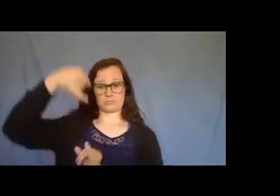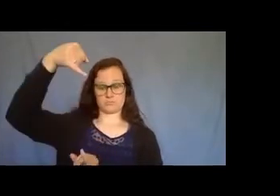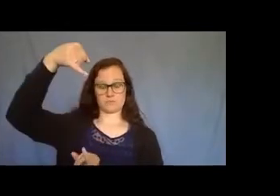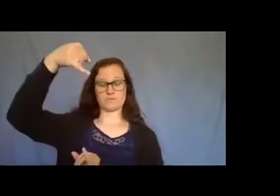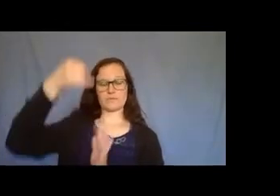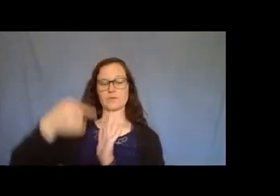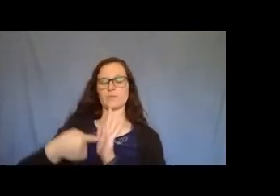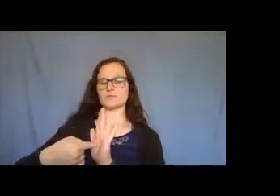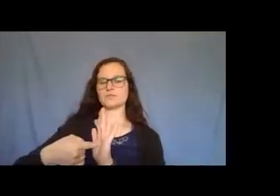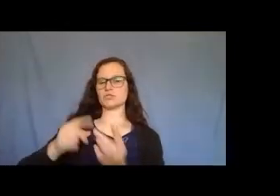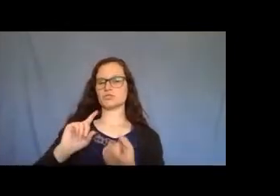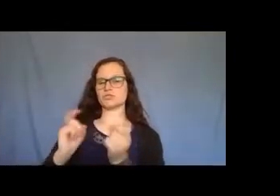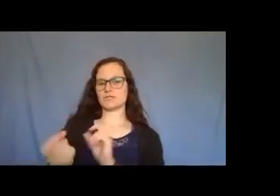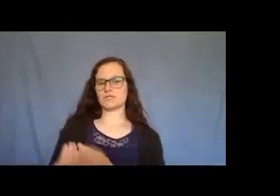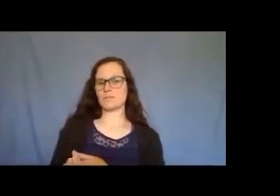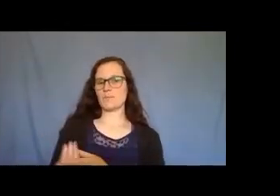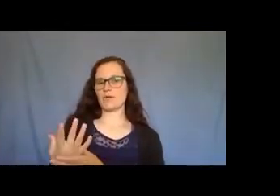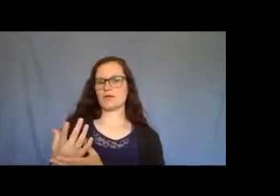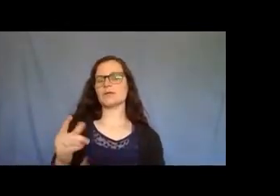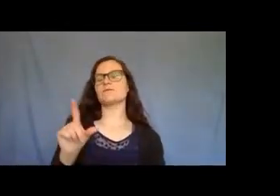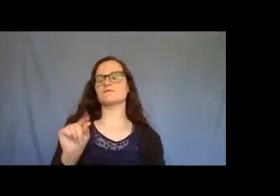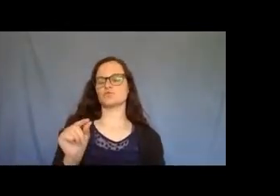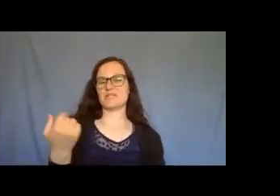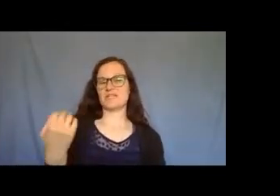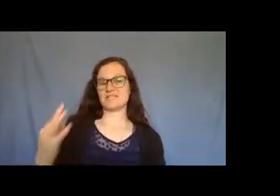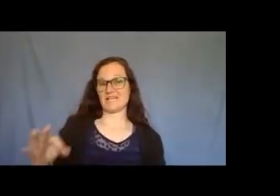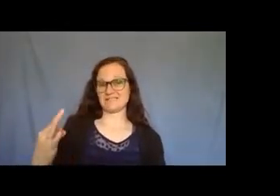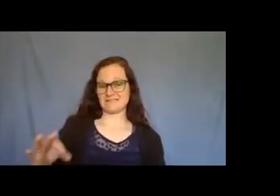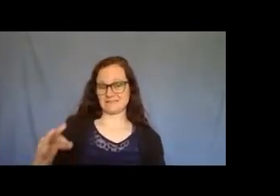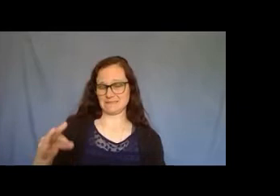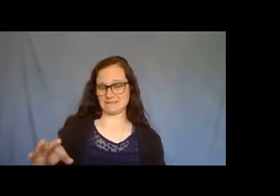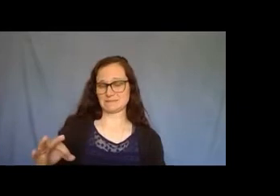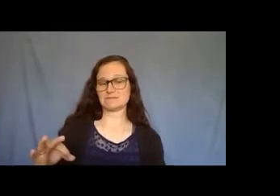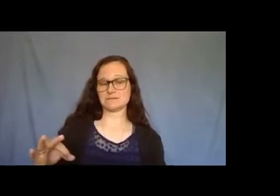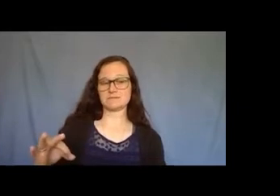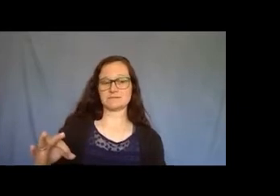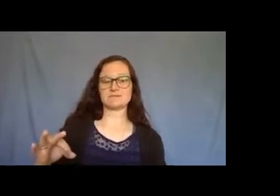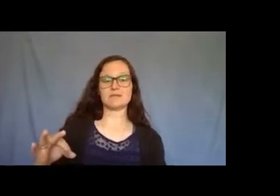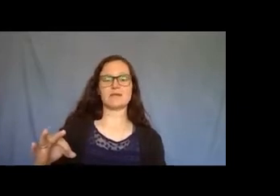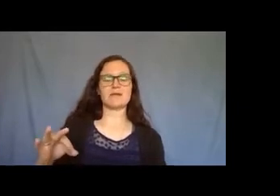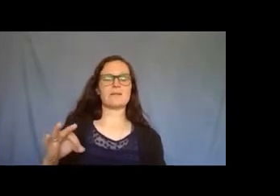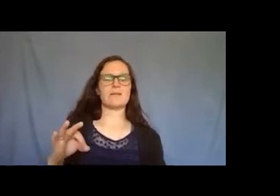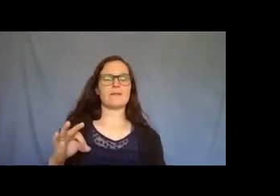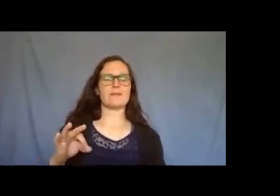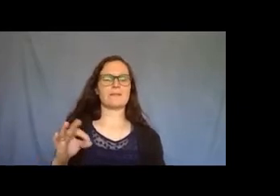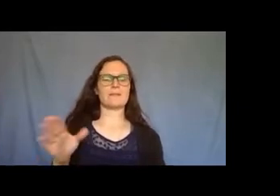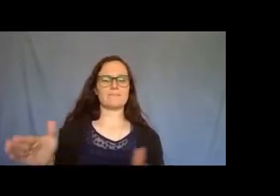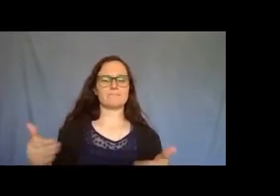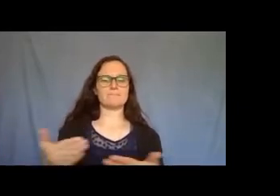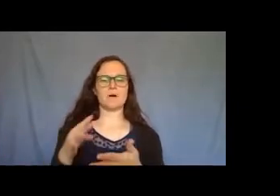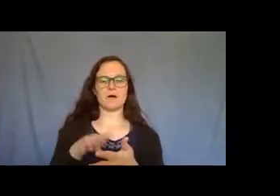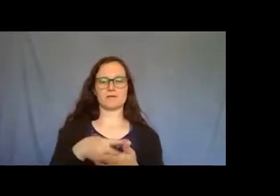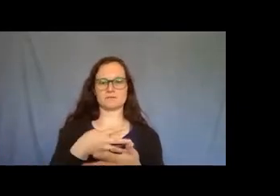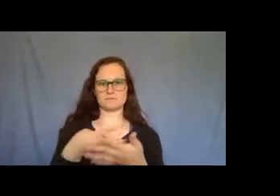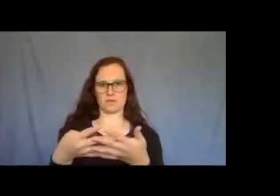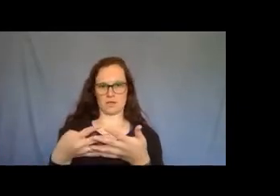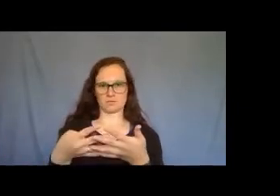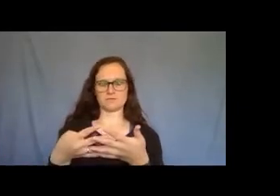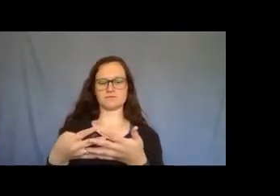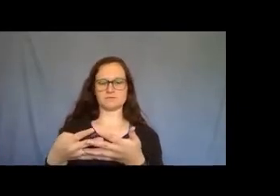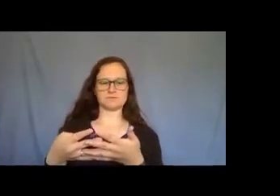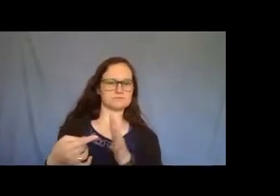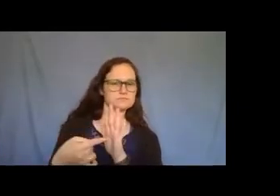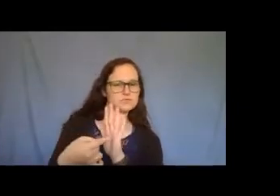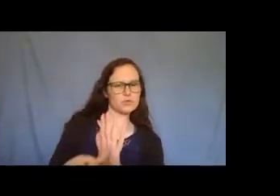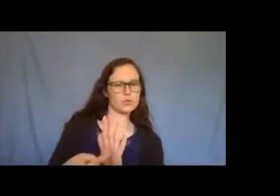represents a change in the spring of 2019. And the box plots represent the population